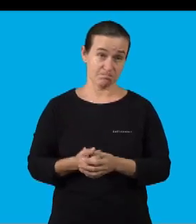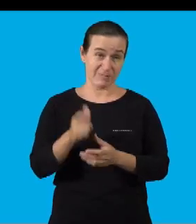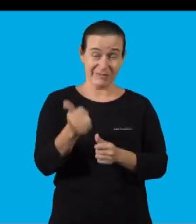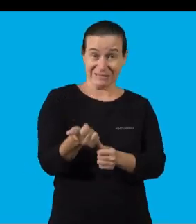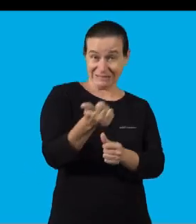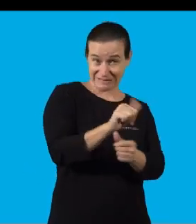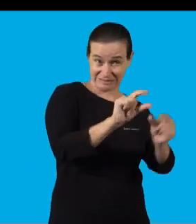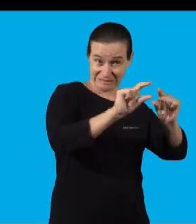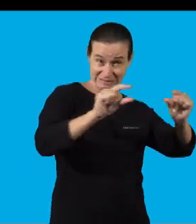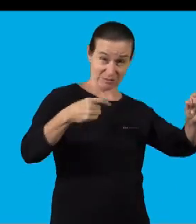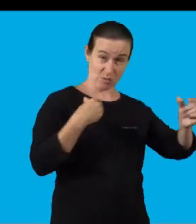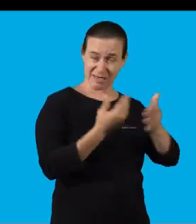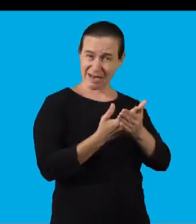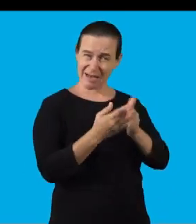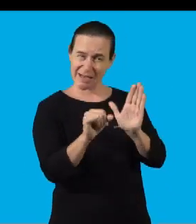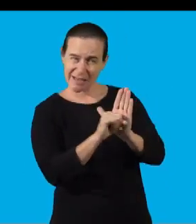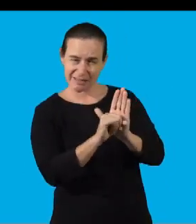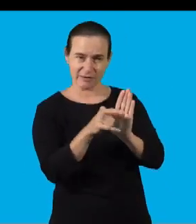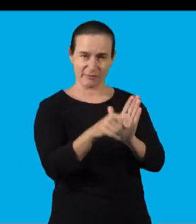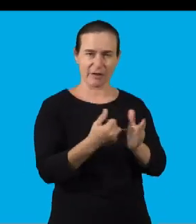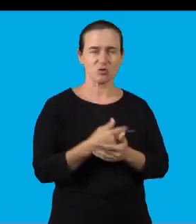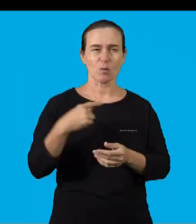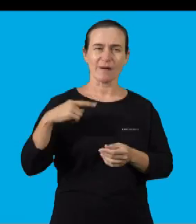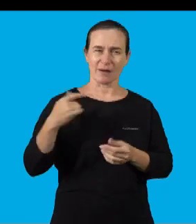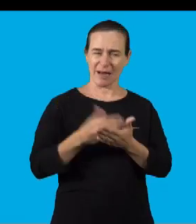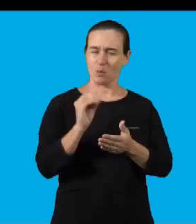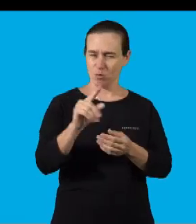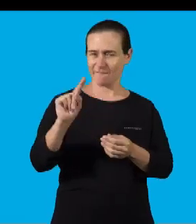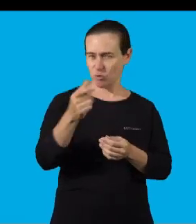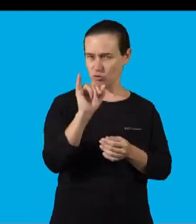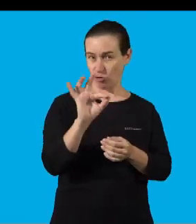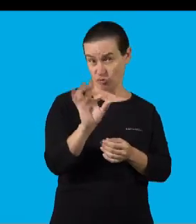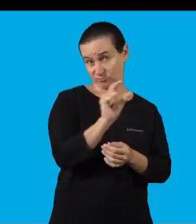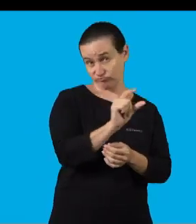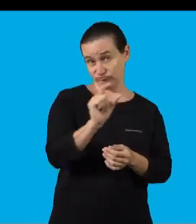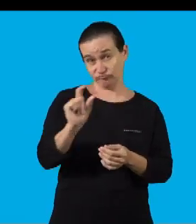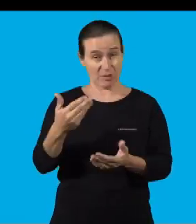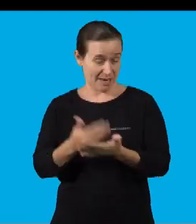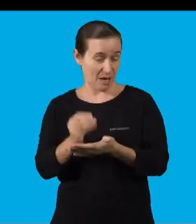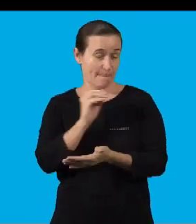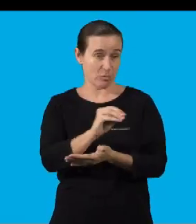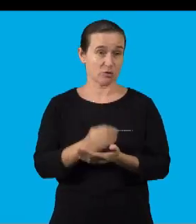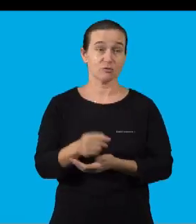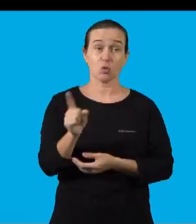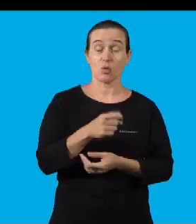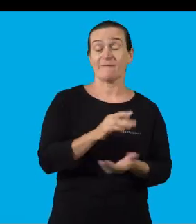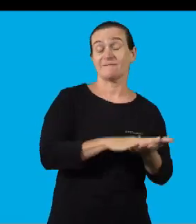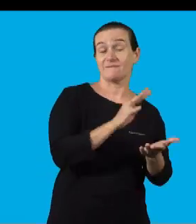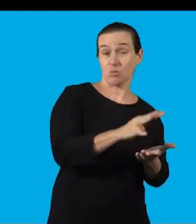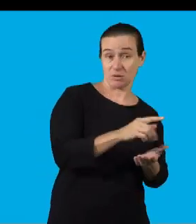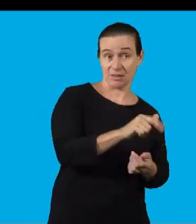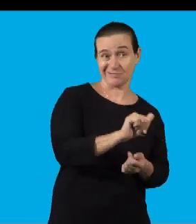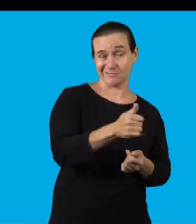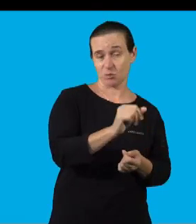find this sequence here. So you can go and find the first three terms. And if you do find the first three terms, they will be